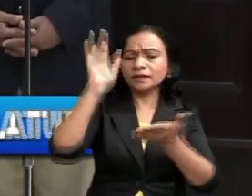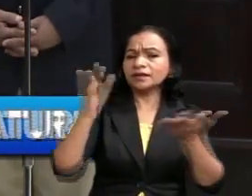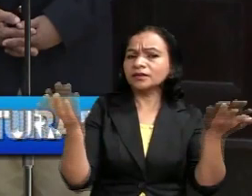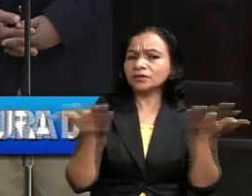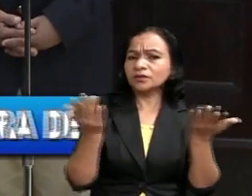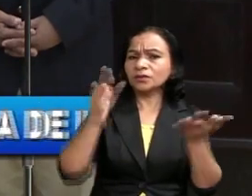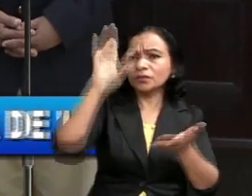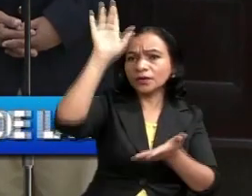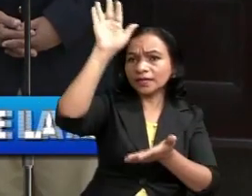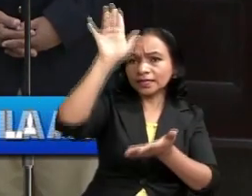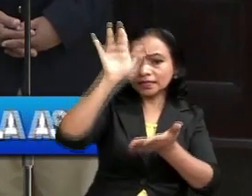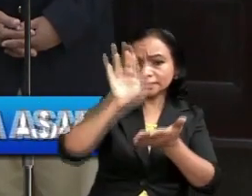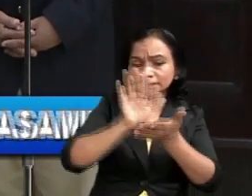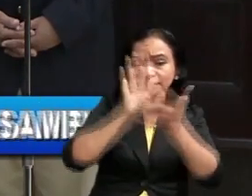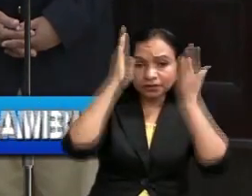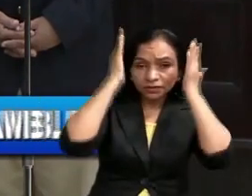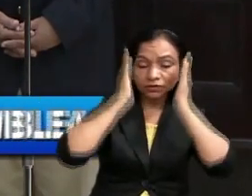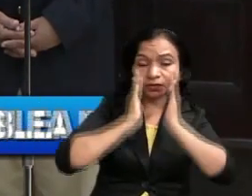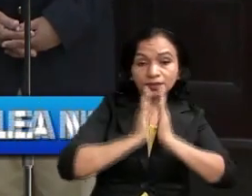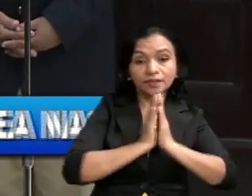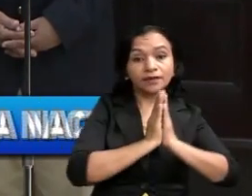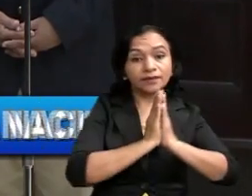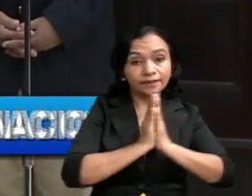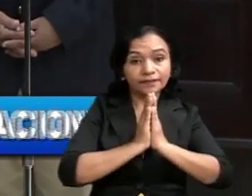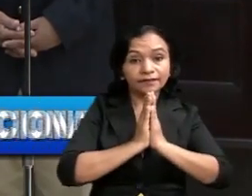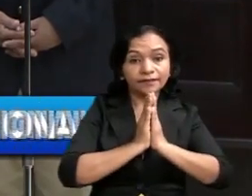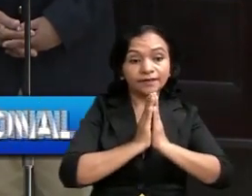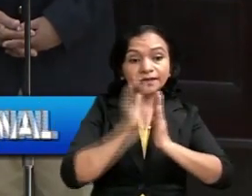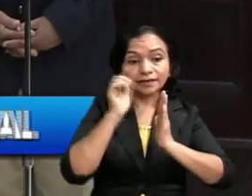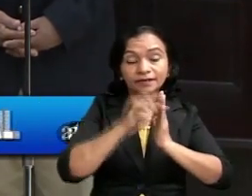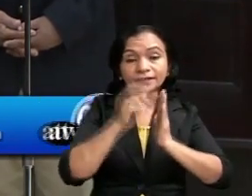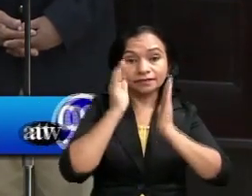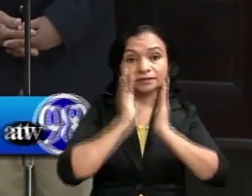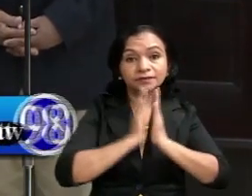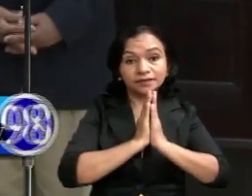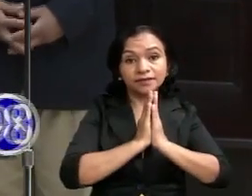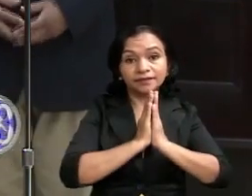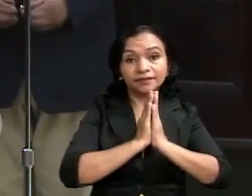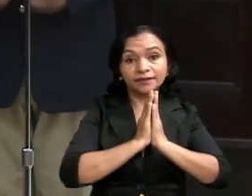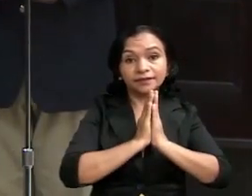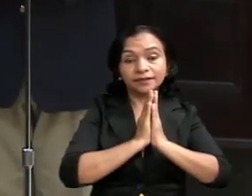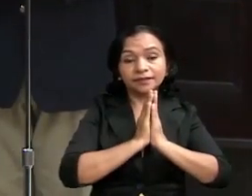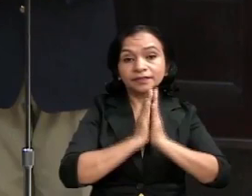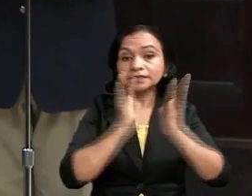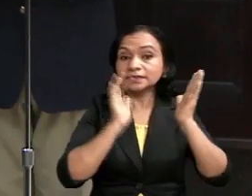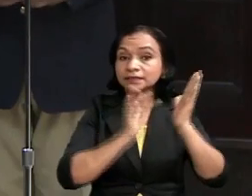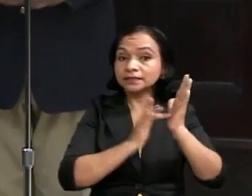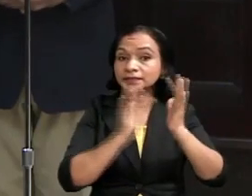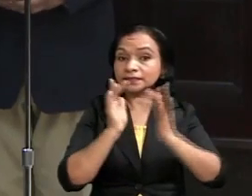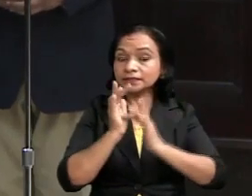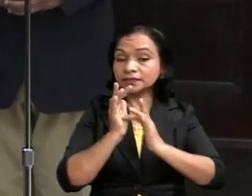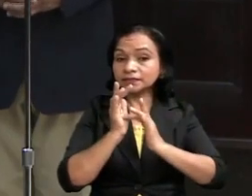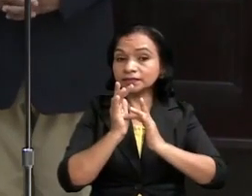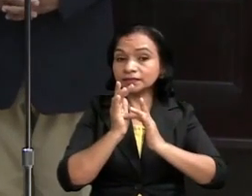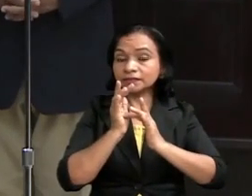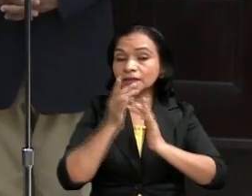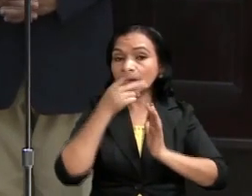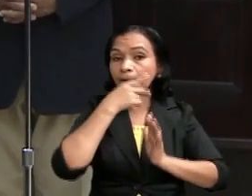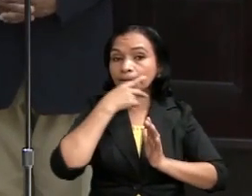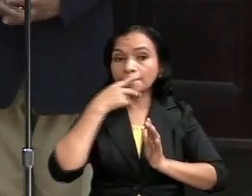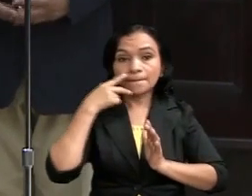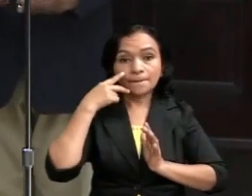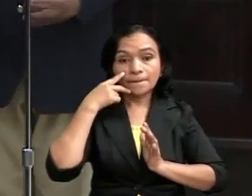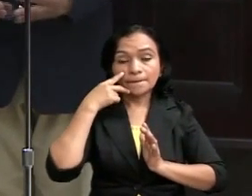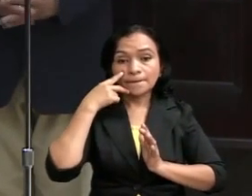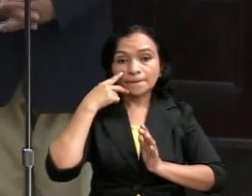Virgen. If Jesus had been born of a man, he also would be a sinner. Si Jesús hubiera nacido de un padre